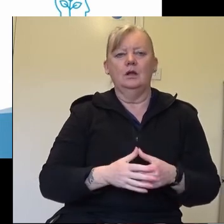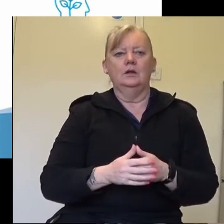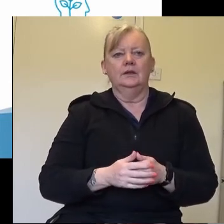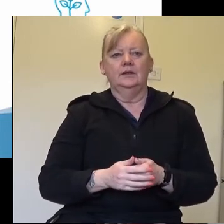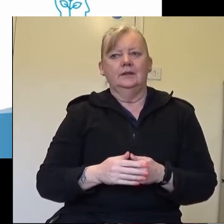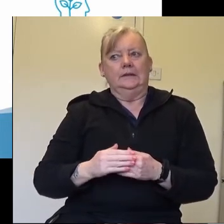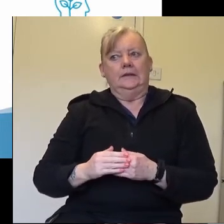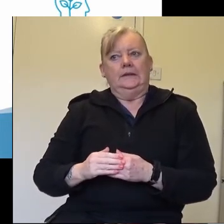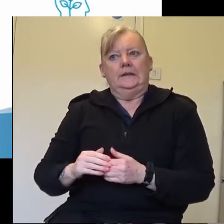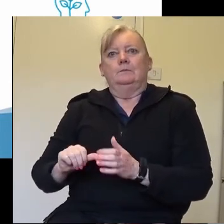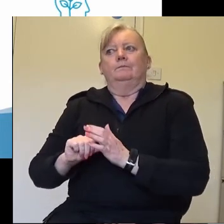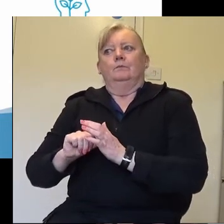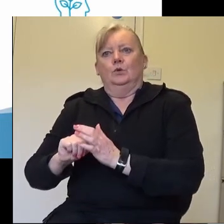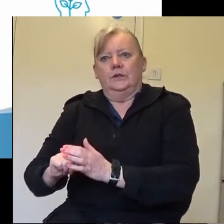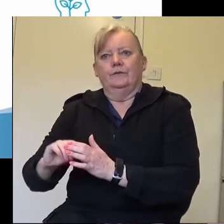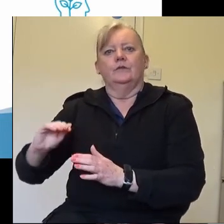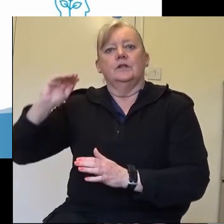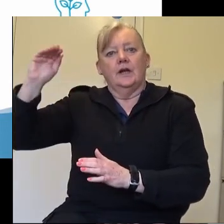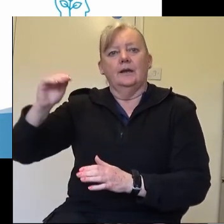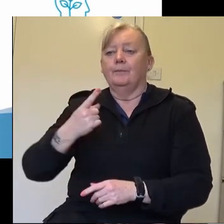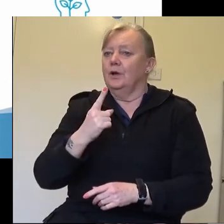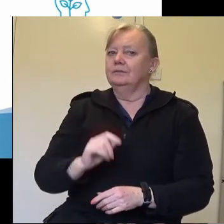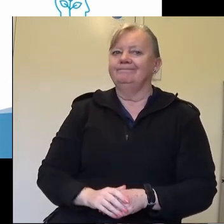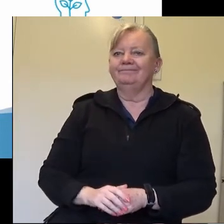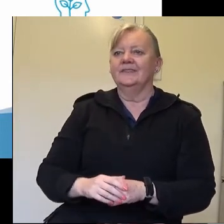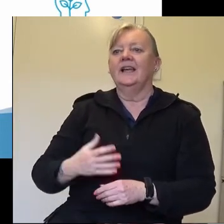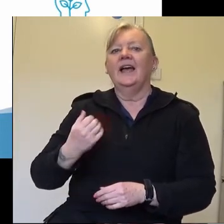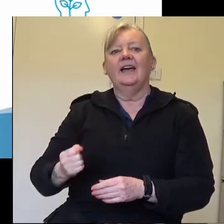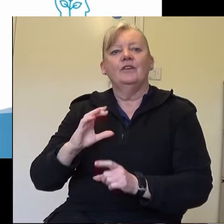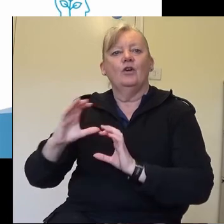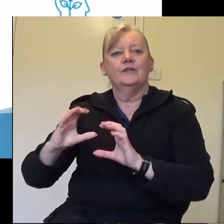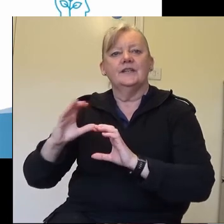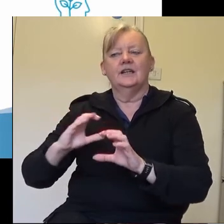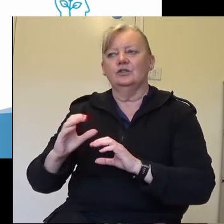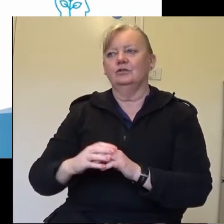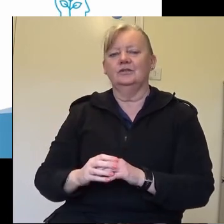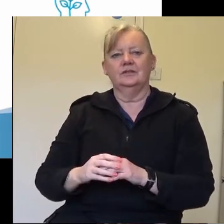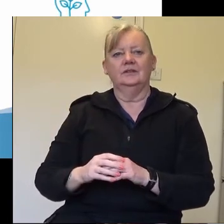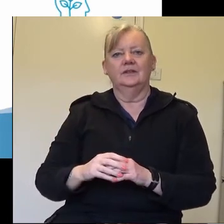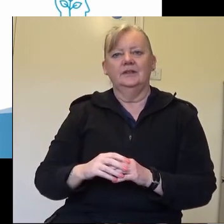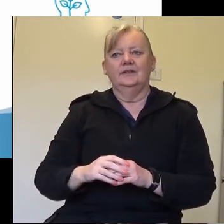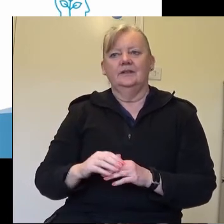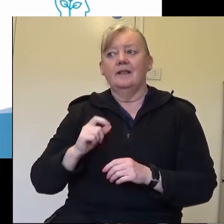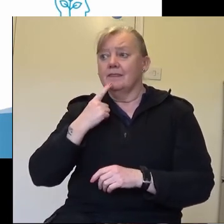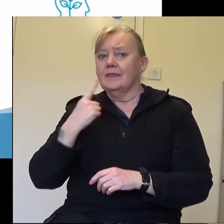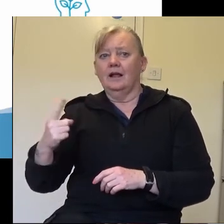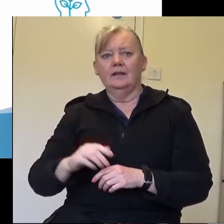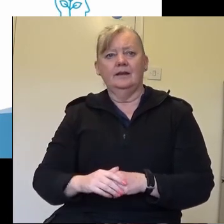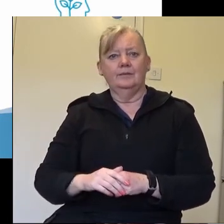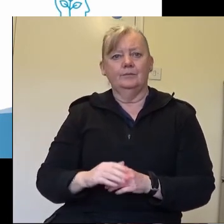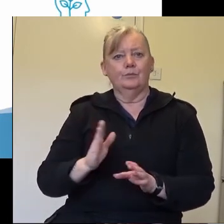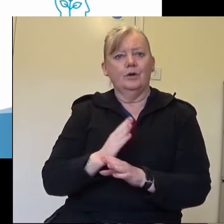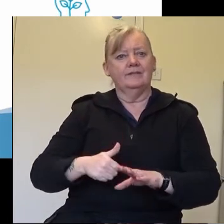children. I know it's more difficult for teenagers, but again, have those conversations with them and turn locations and settings